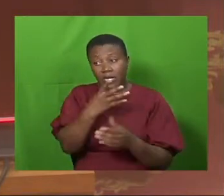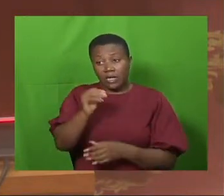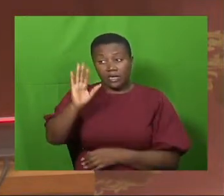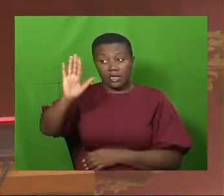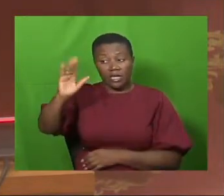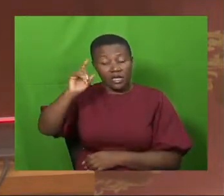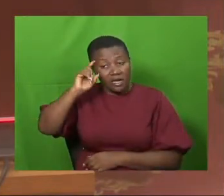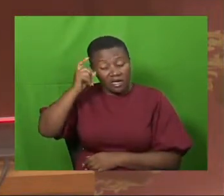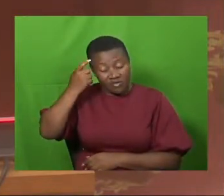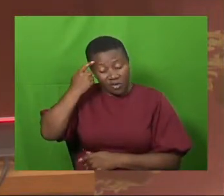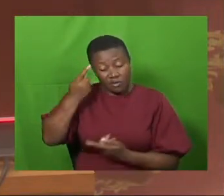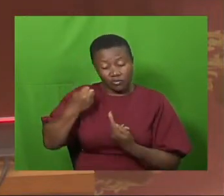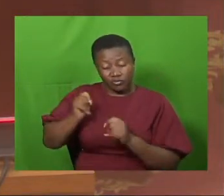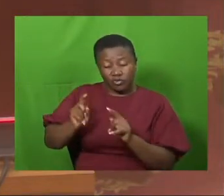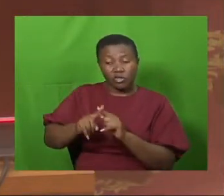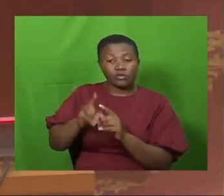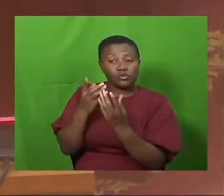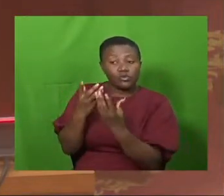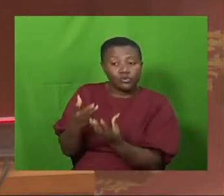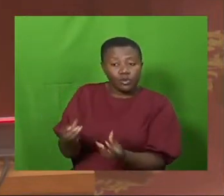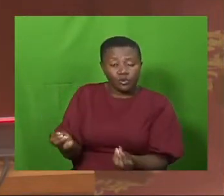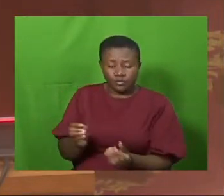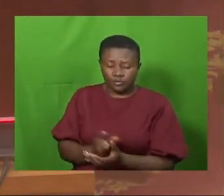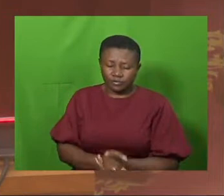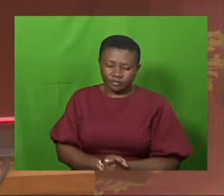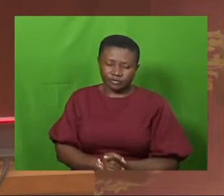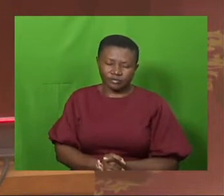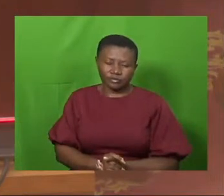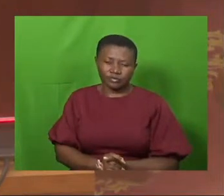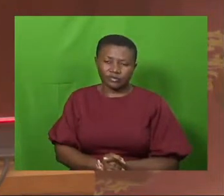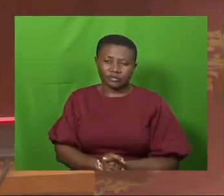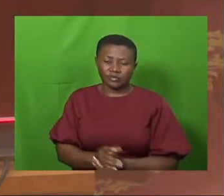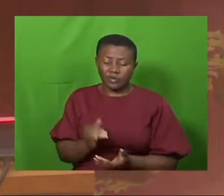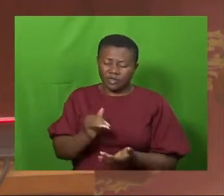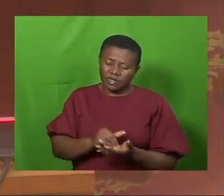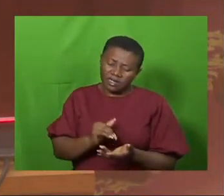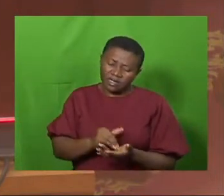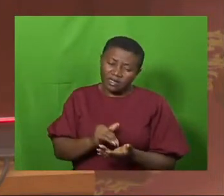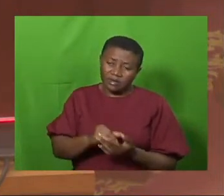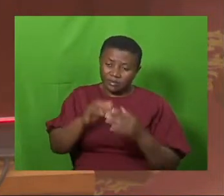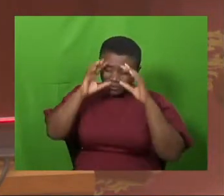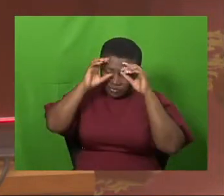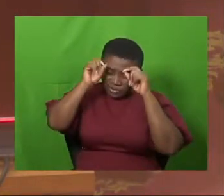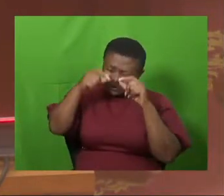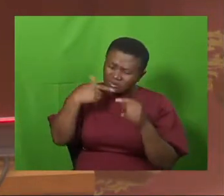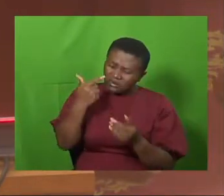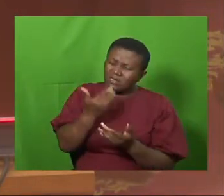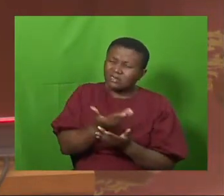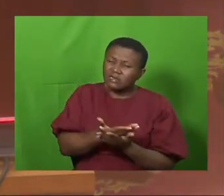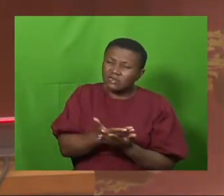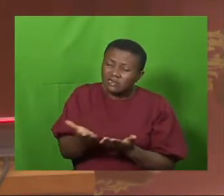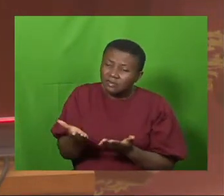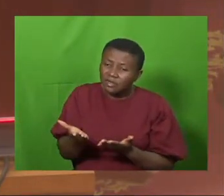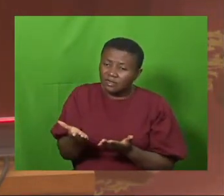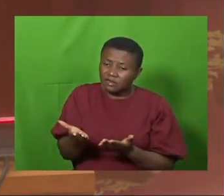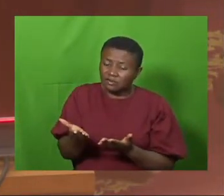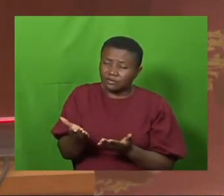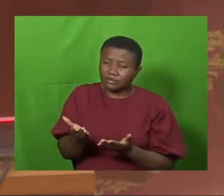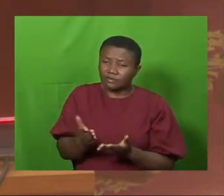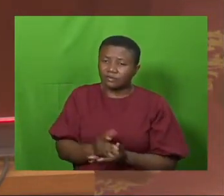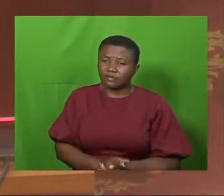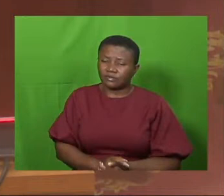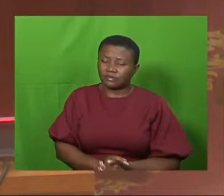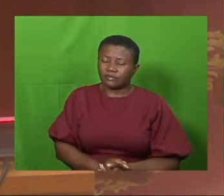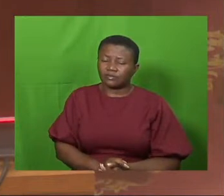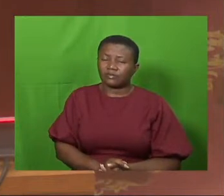resolve. Mr. Speaker, but again, Mr. President makes another profound statement, which is already before us as